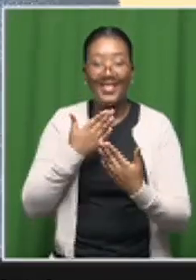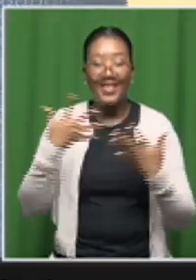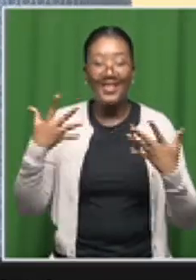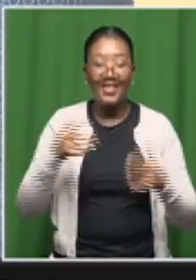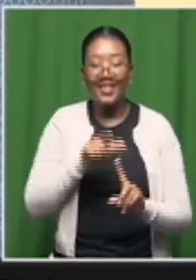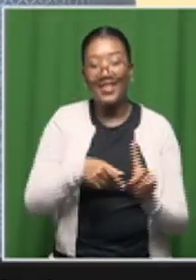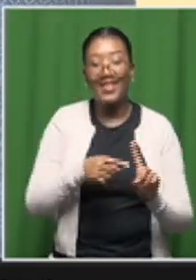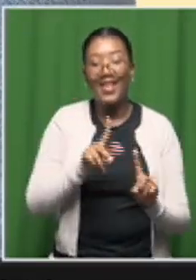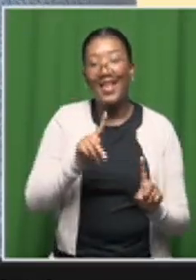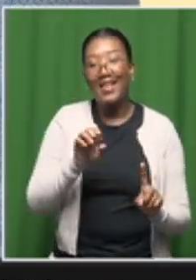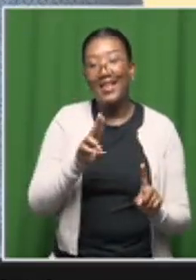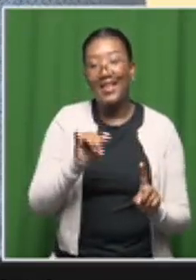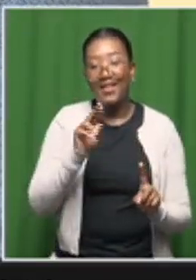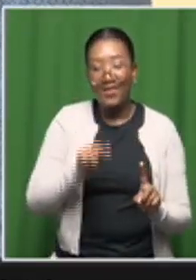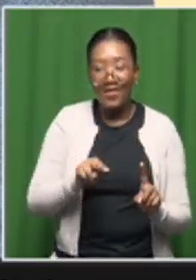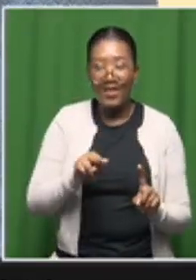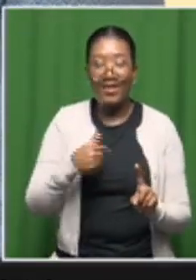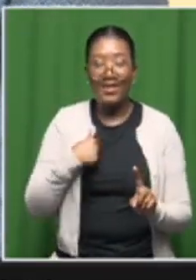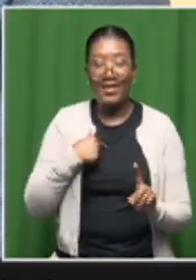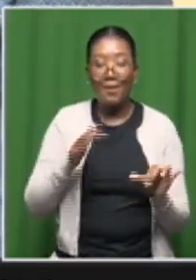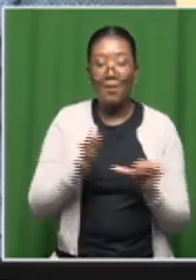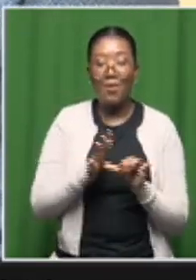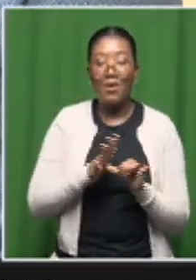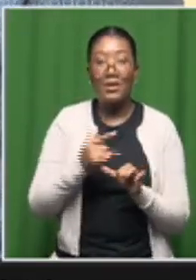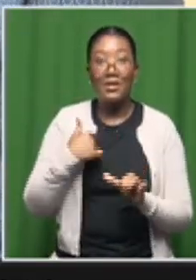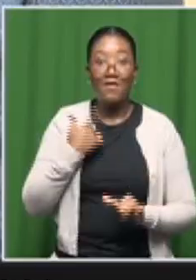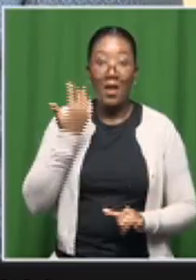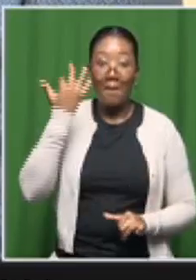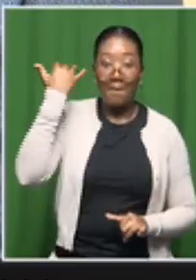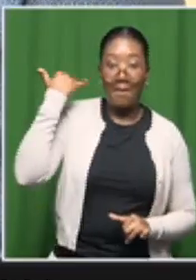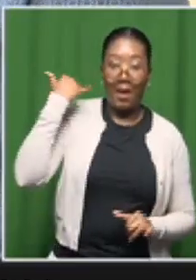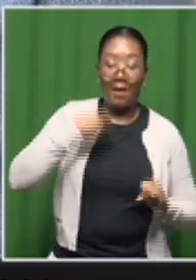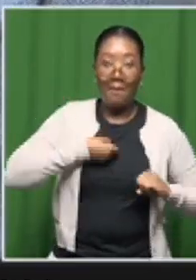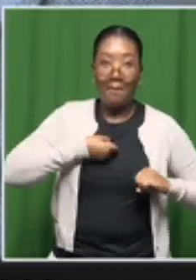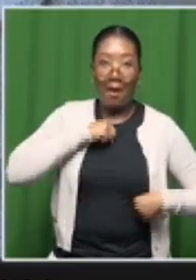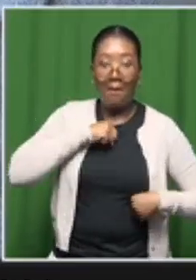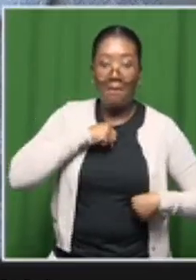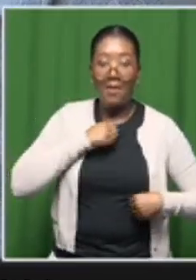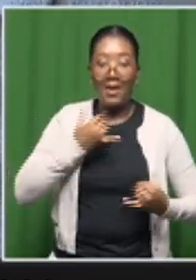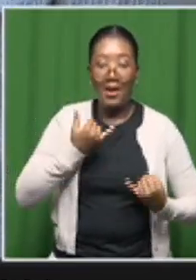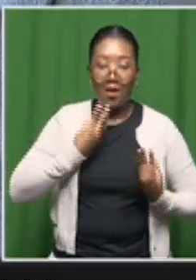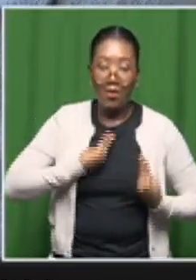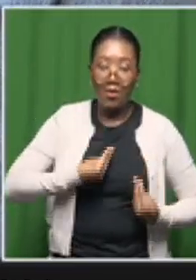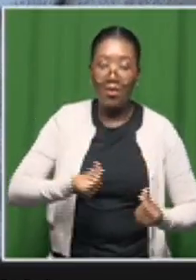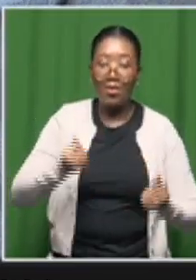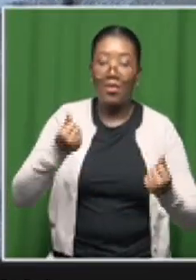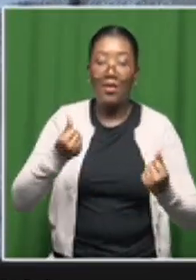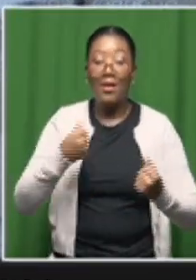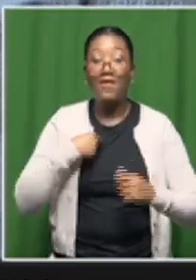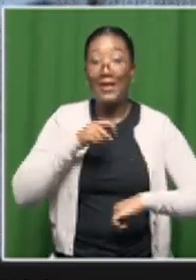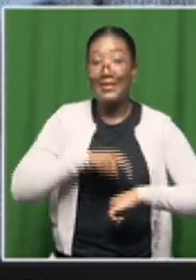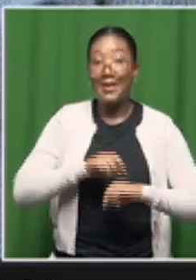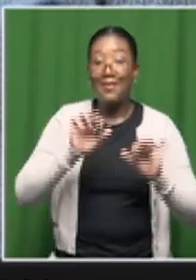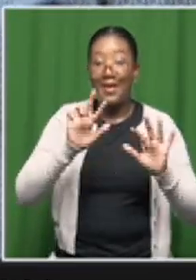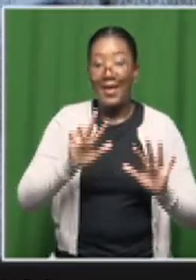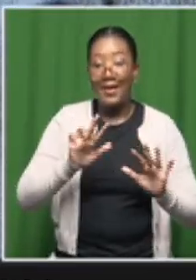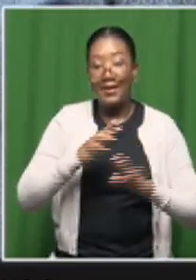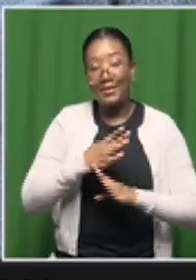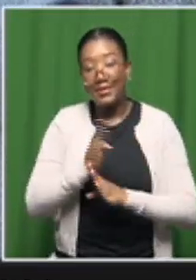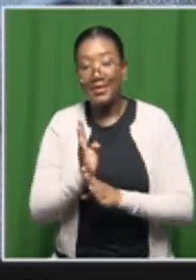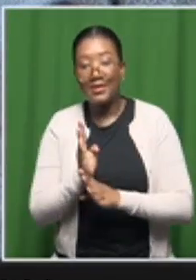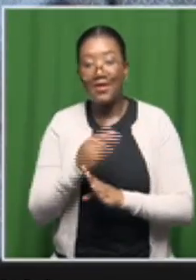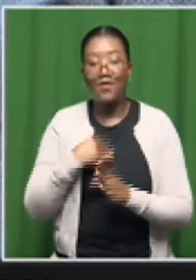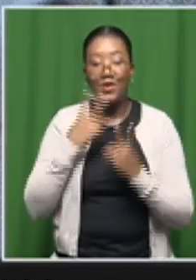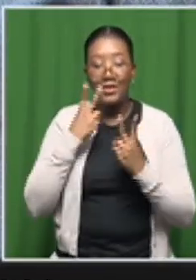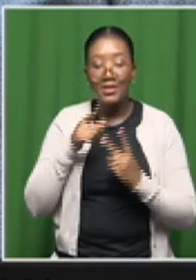thank you for going to that segue about the reclaiming of the painful past. Because later we're going to go after 8 o'clock, look at the Kamisa